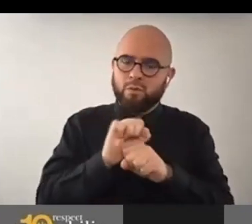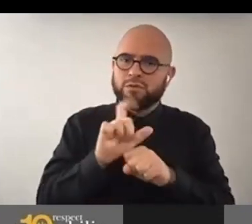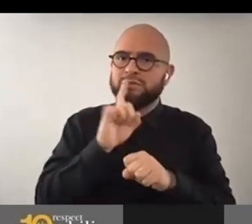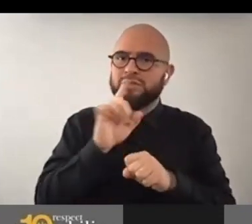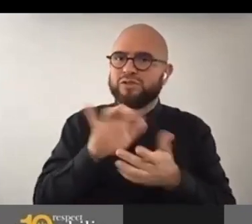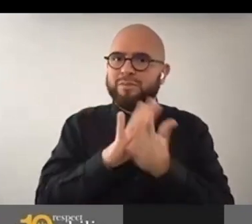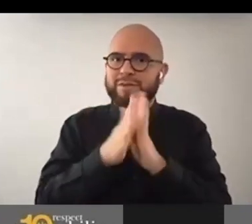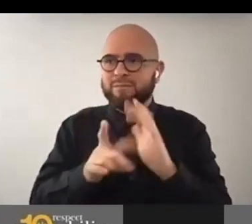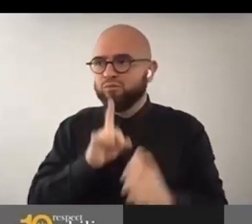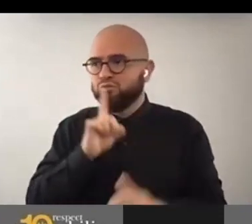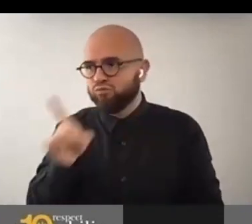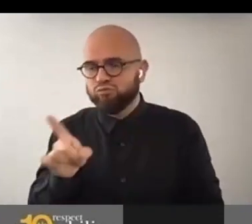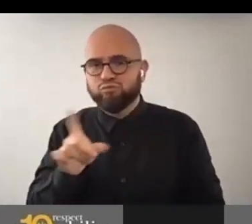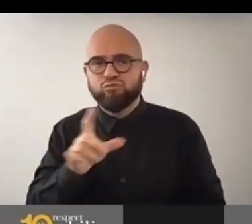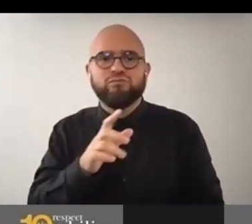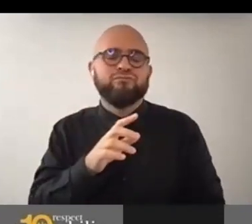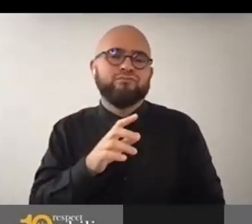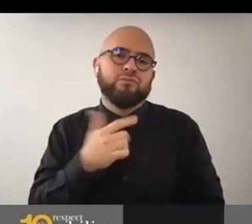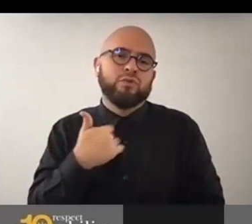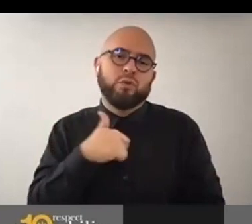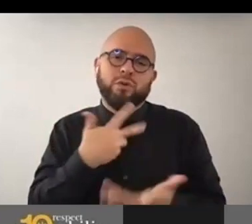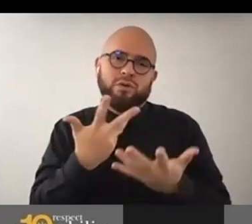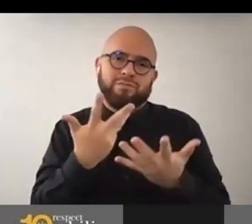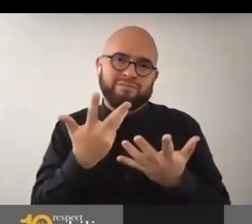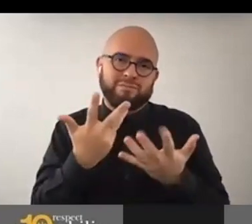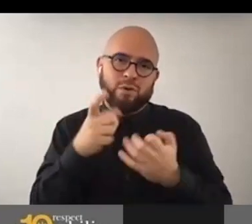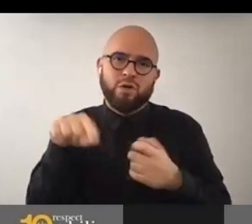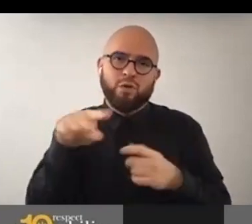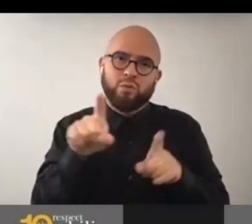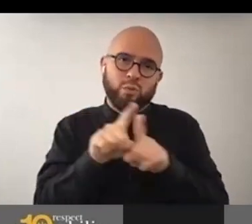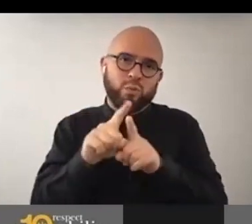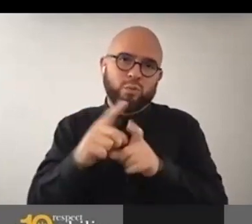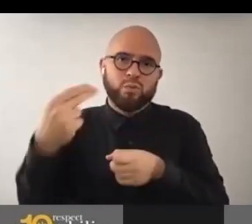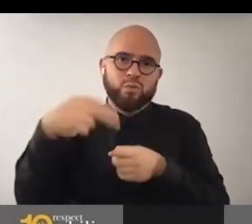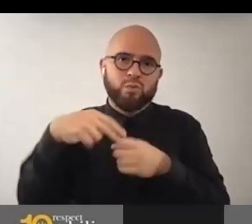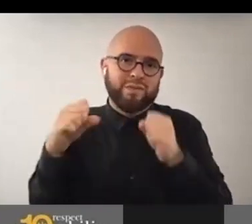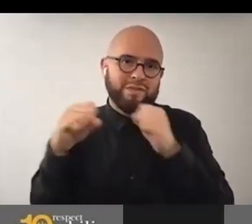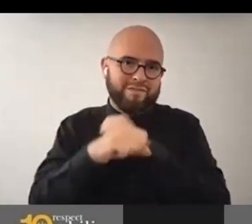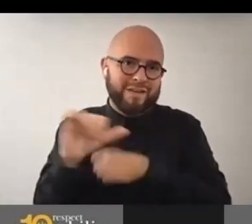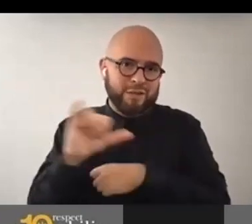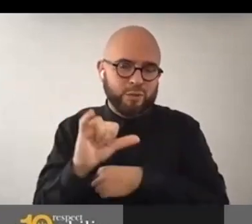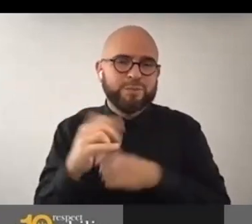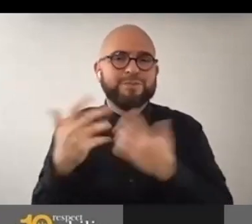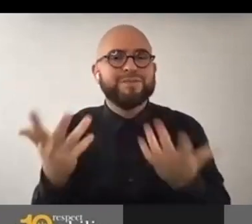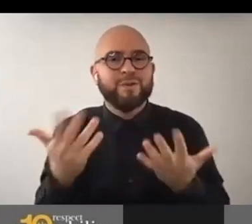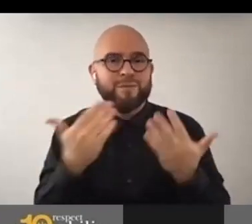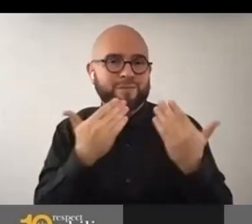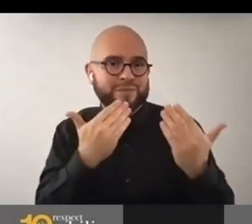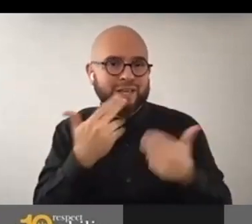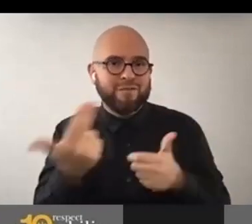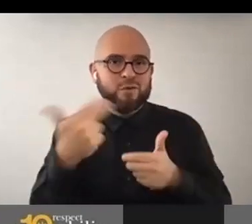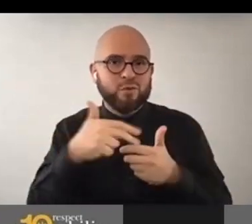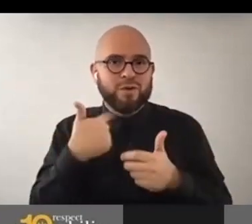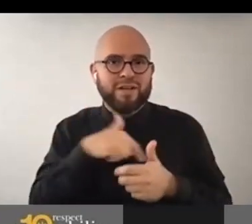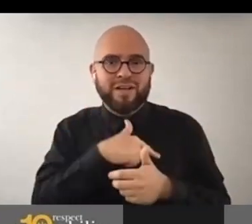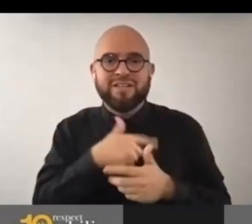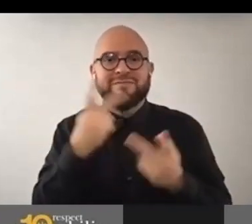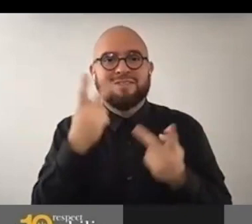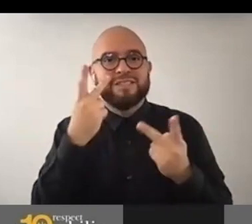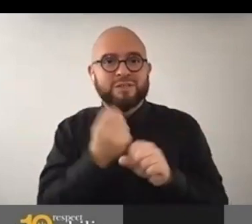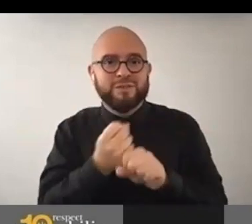you to also join in that fight as well. So thank you for joining us. And until next year,